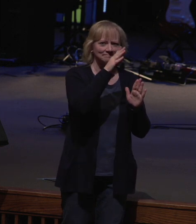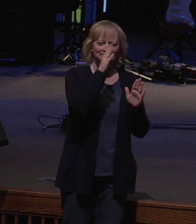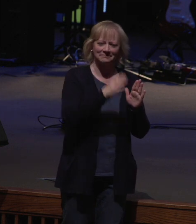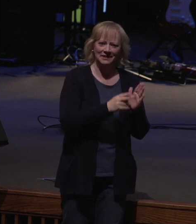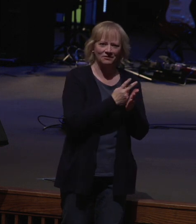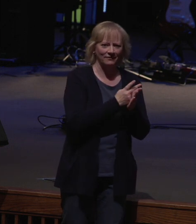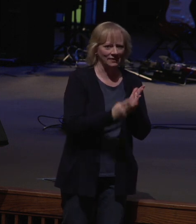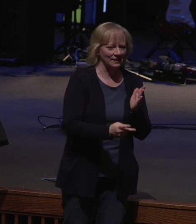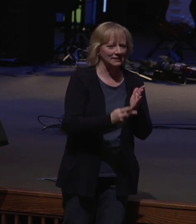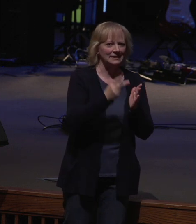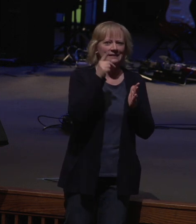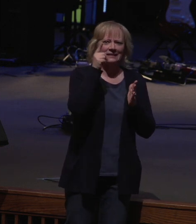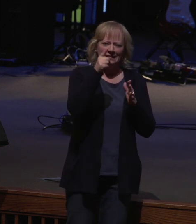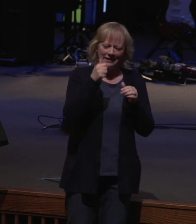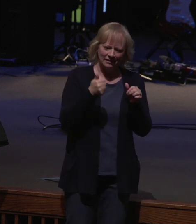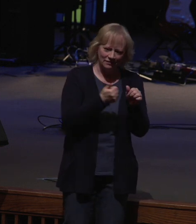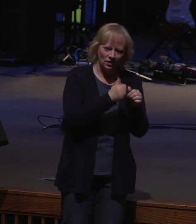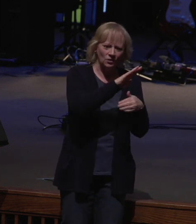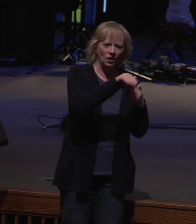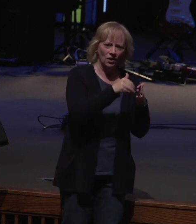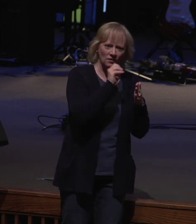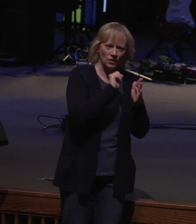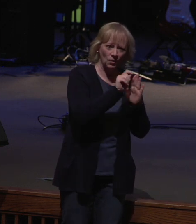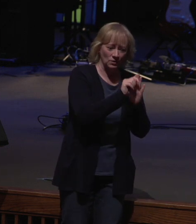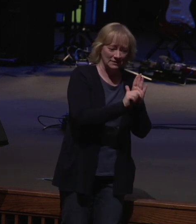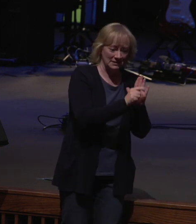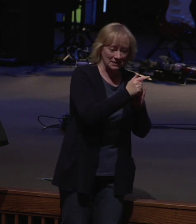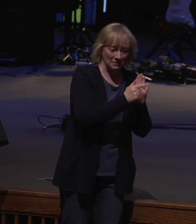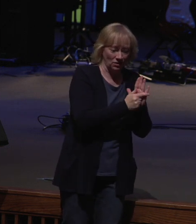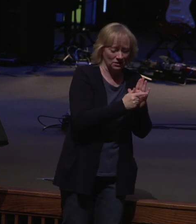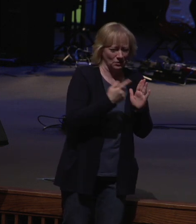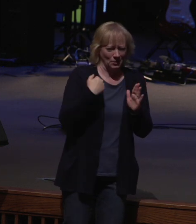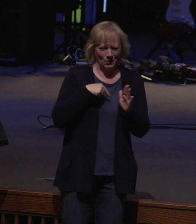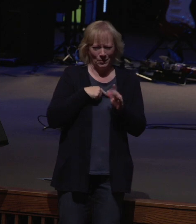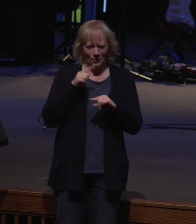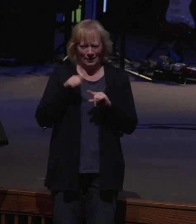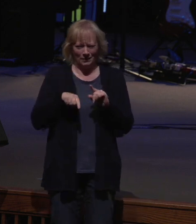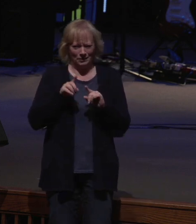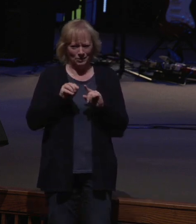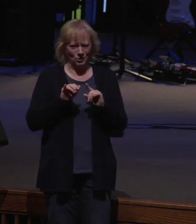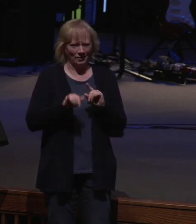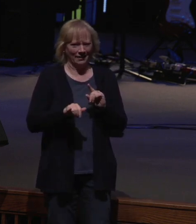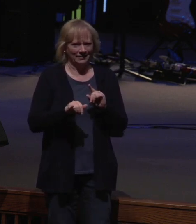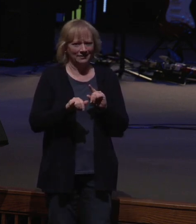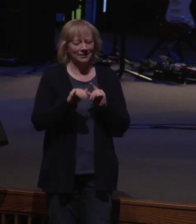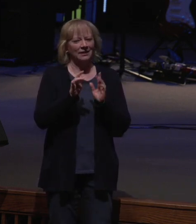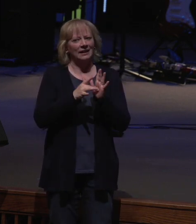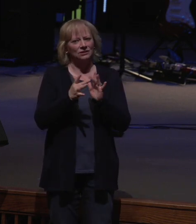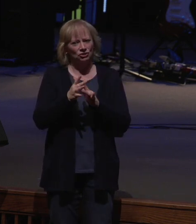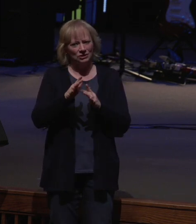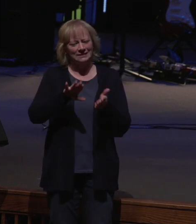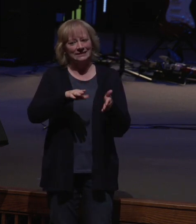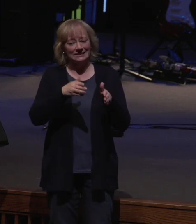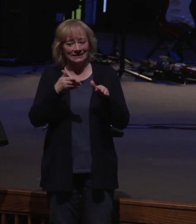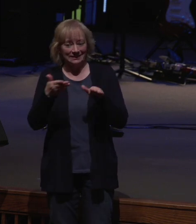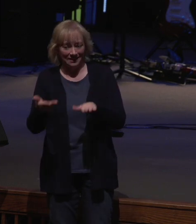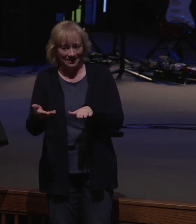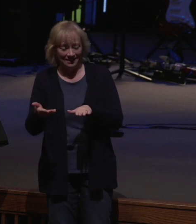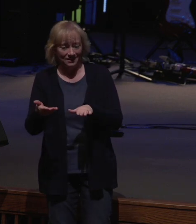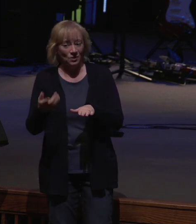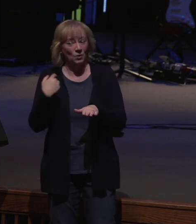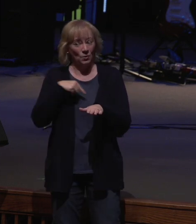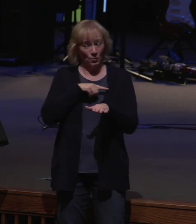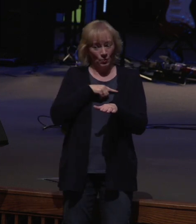Jesus kept the Old Testament law we couldn't keep. And then Jesus died the death we deserve for not keeping it.